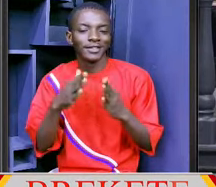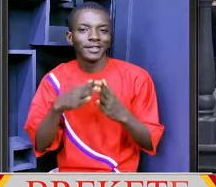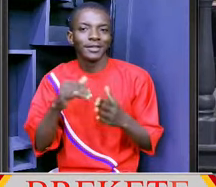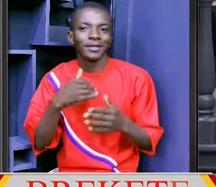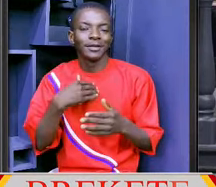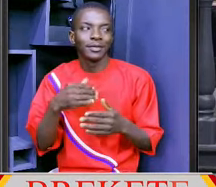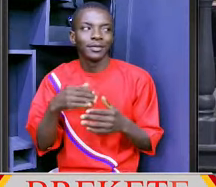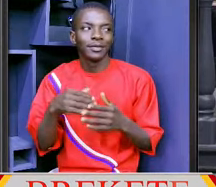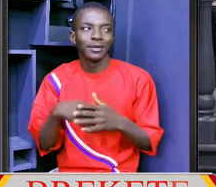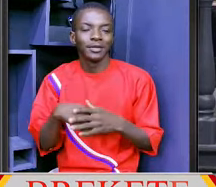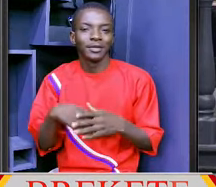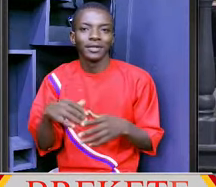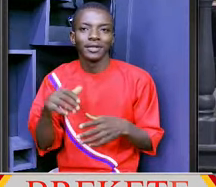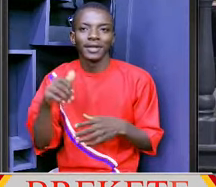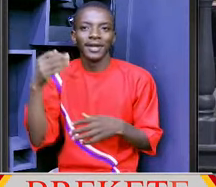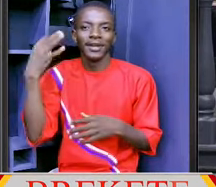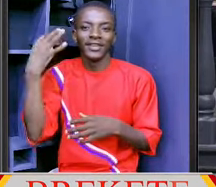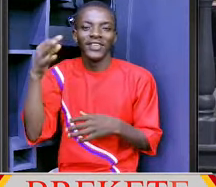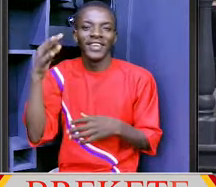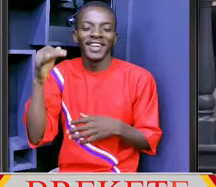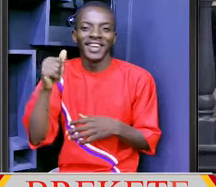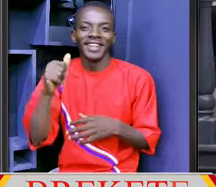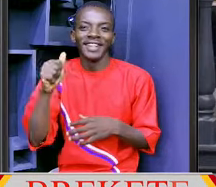are my fan. Zaria. I'm your AC.